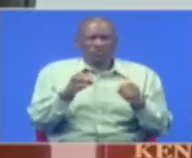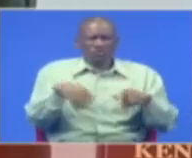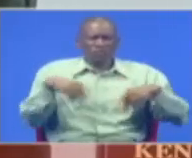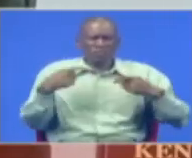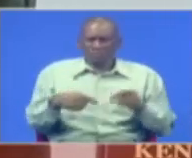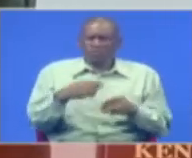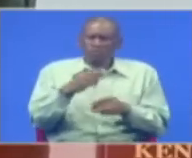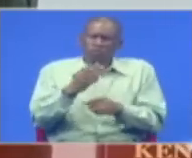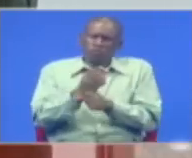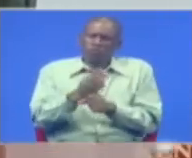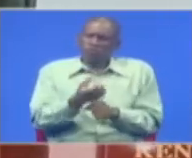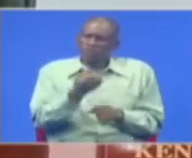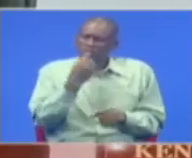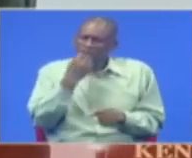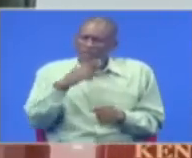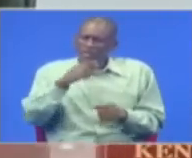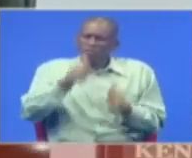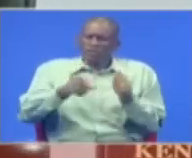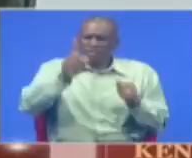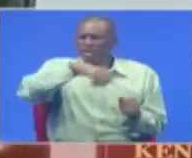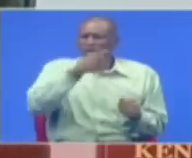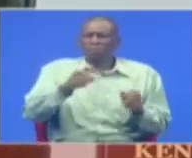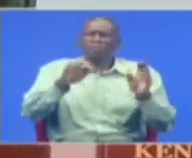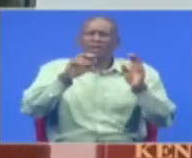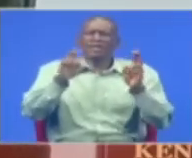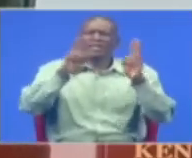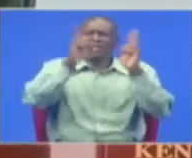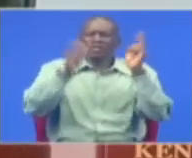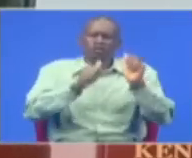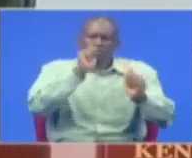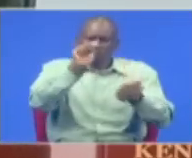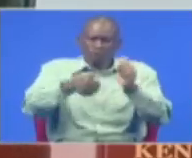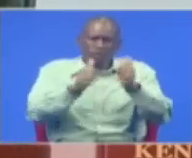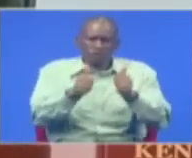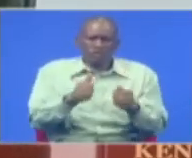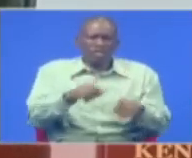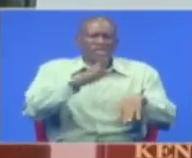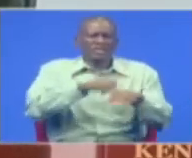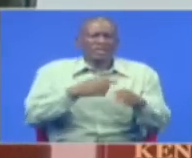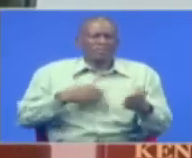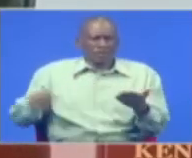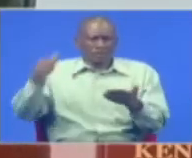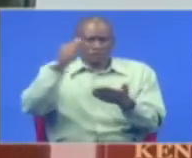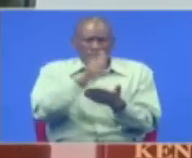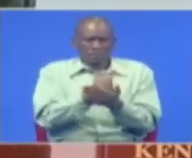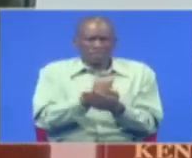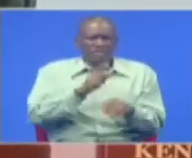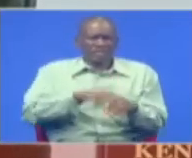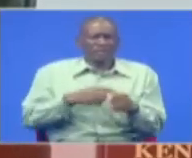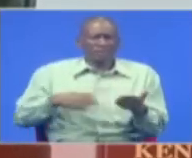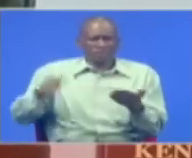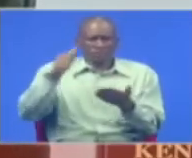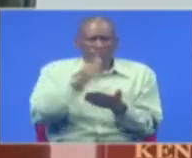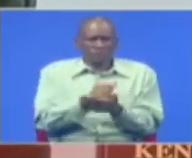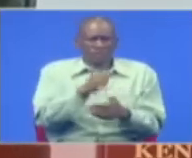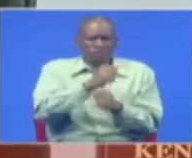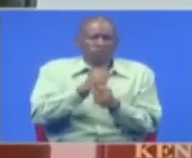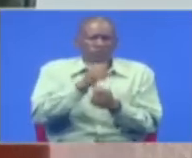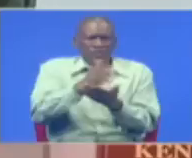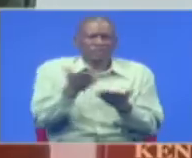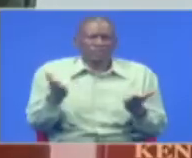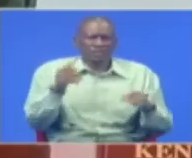in 2013. At the time of appointment, I was doing something at